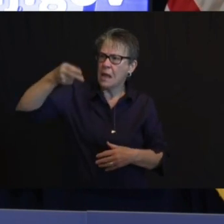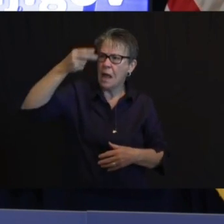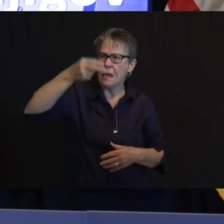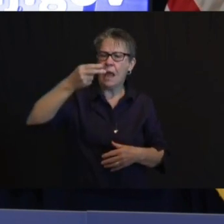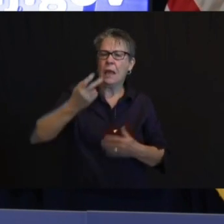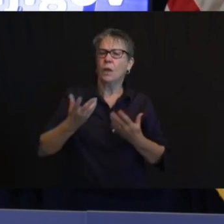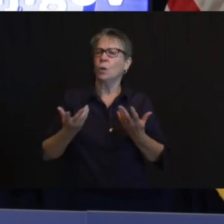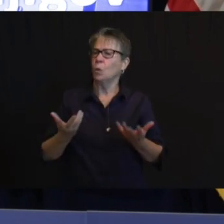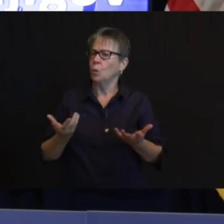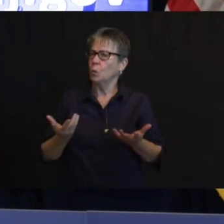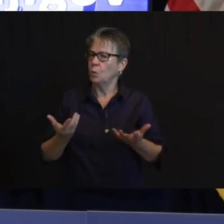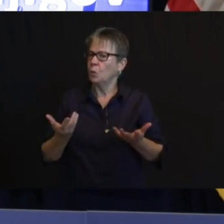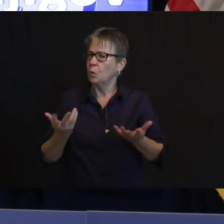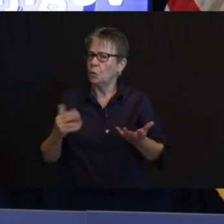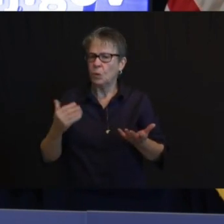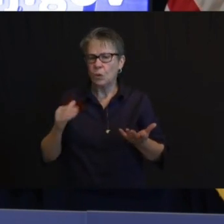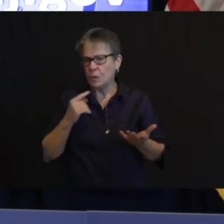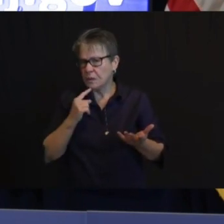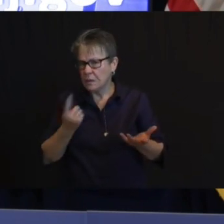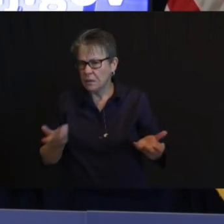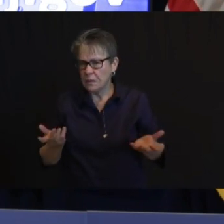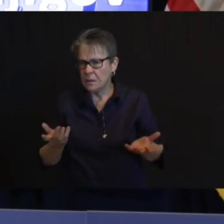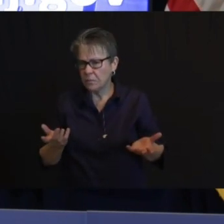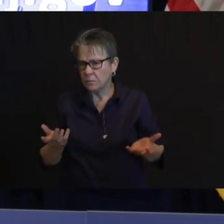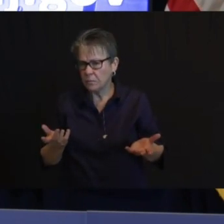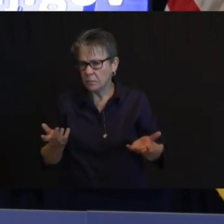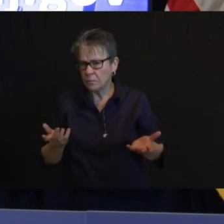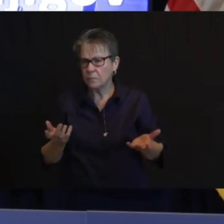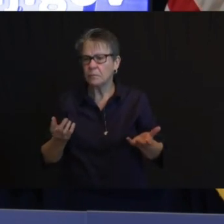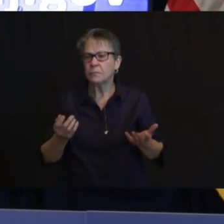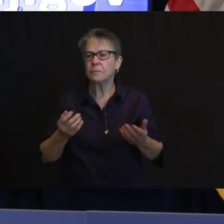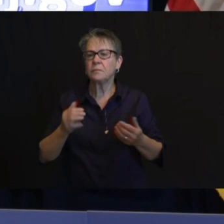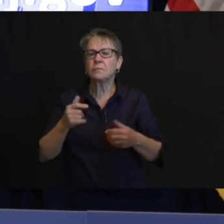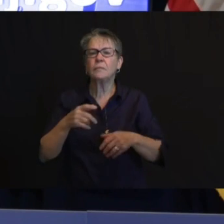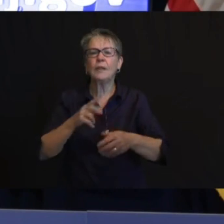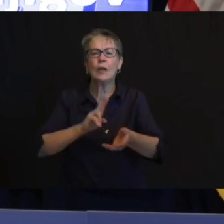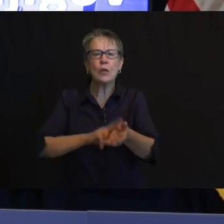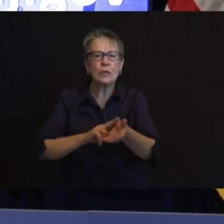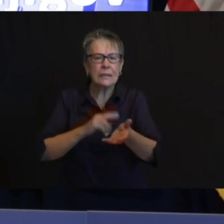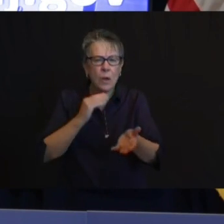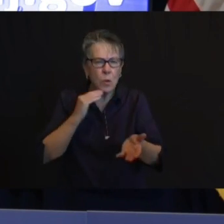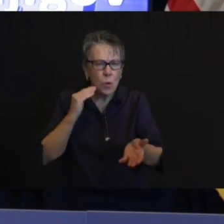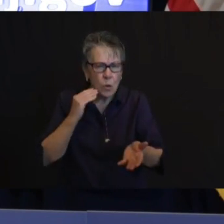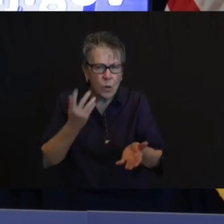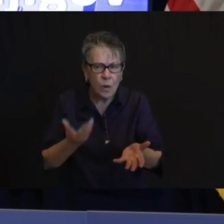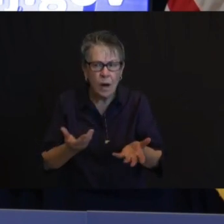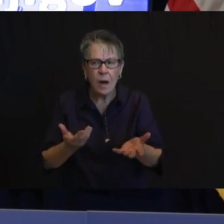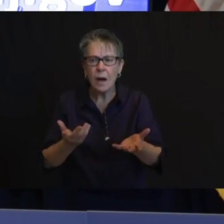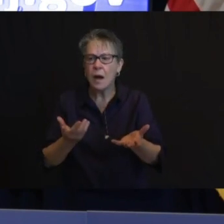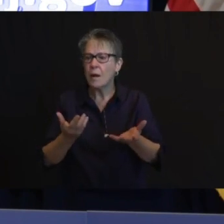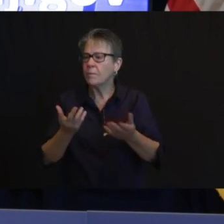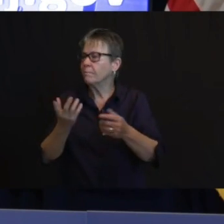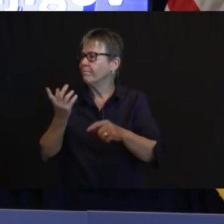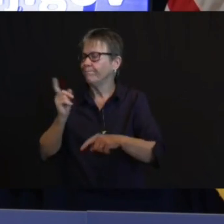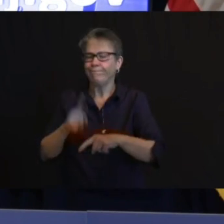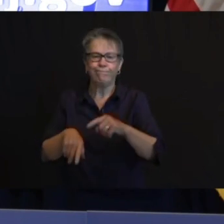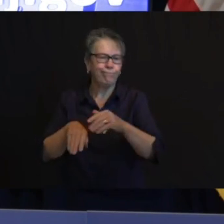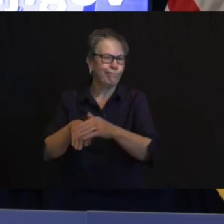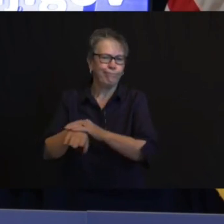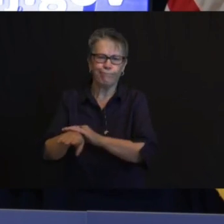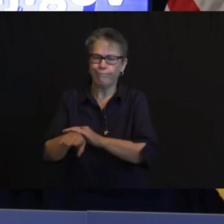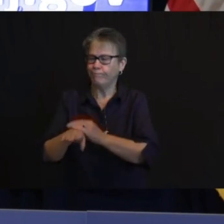high activity are required by CMS to prohibit indoor visitation with